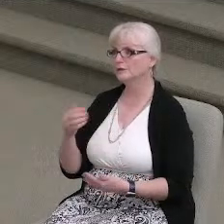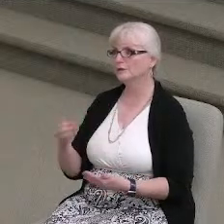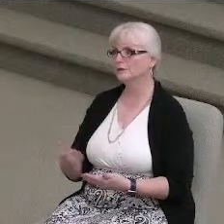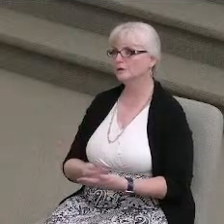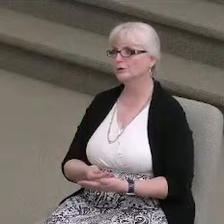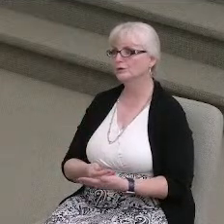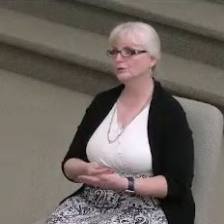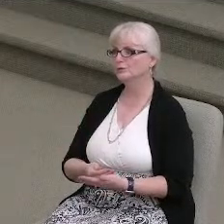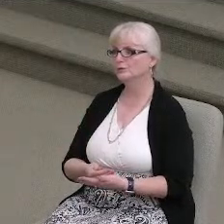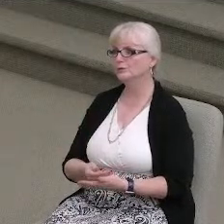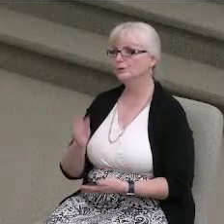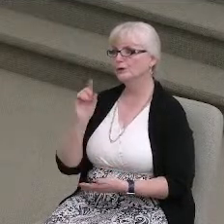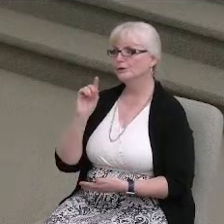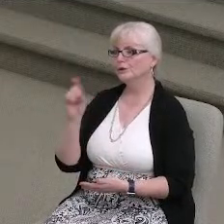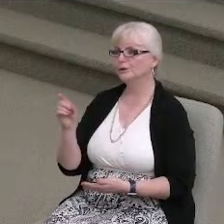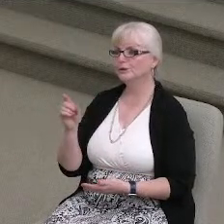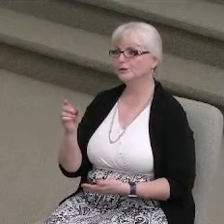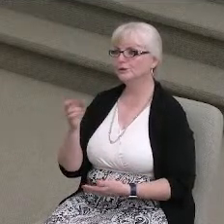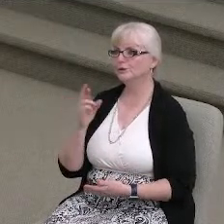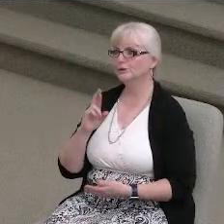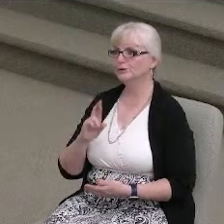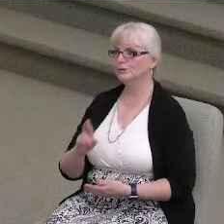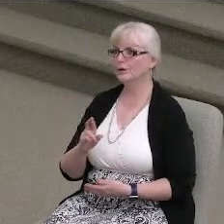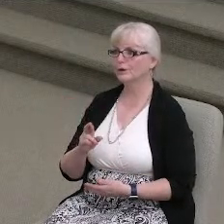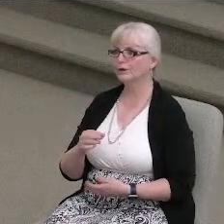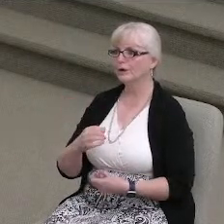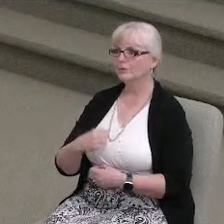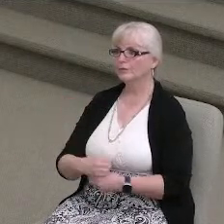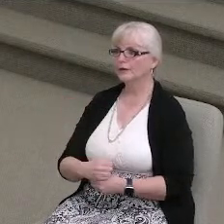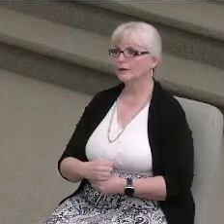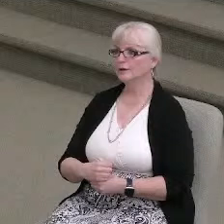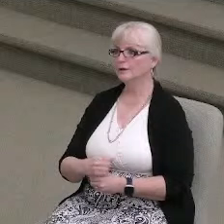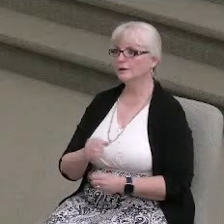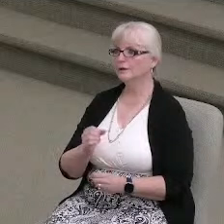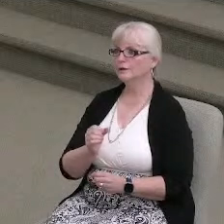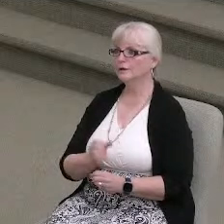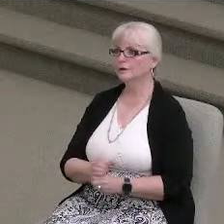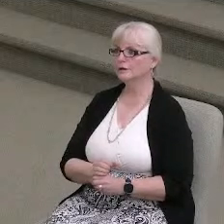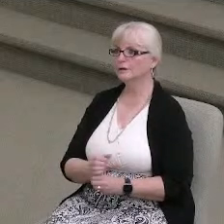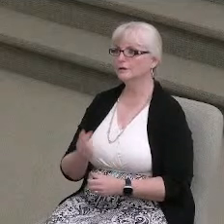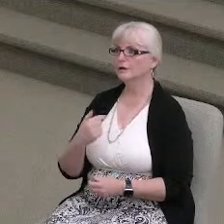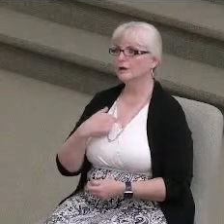make me new. You are